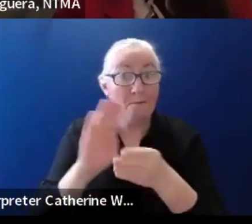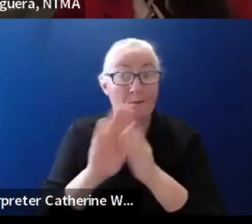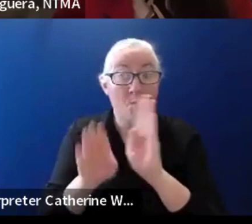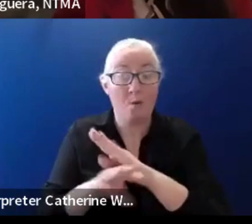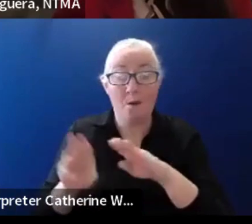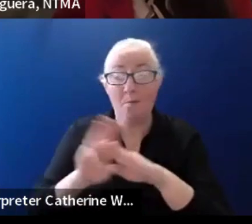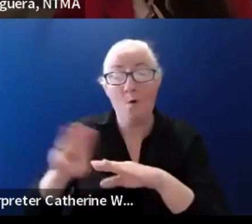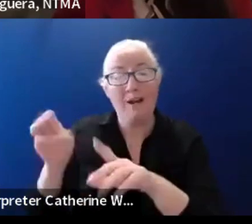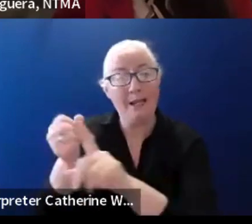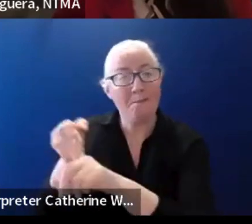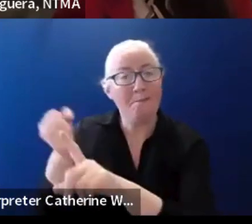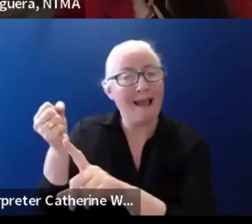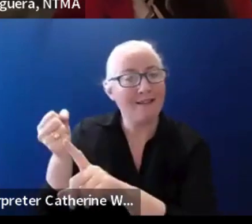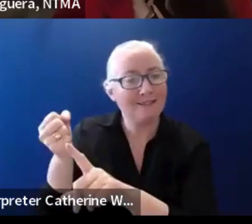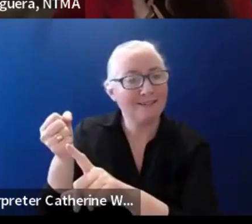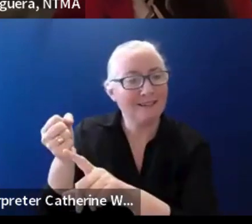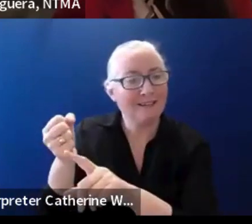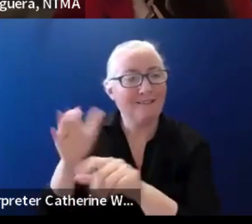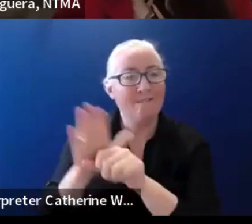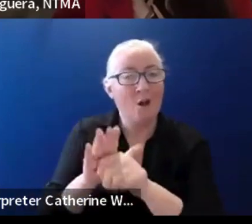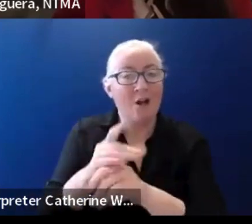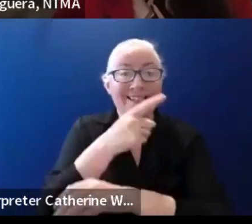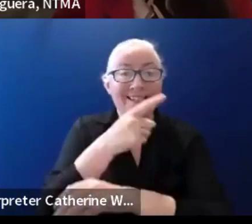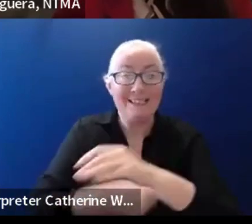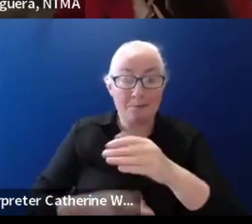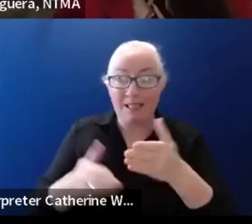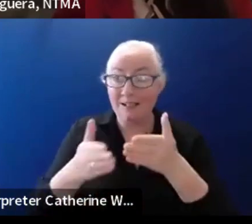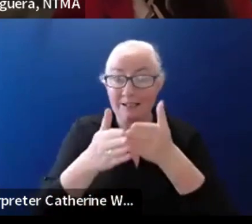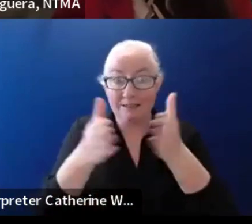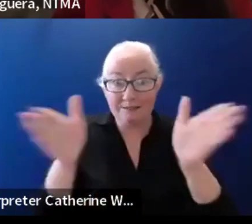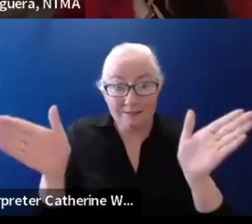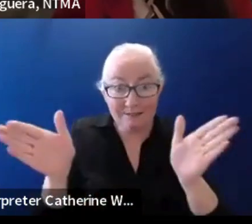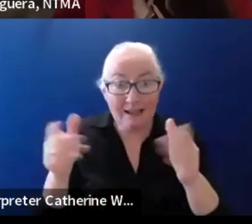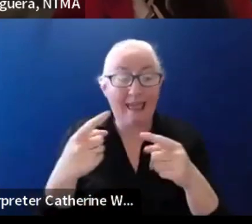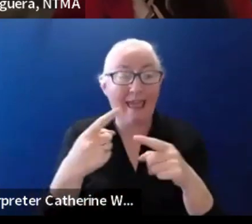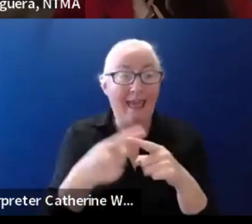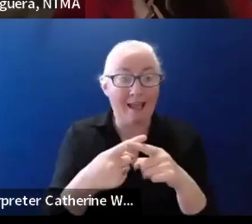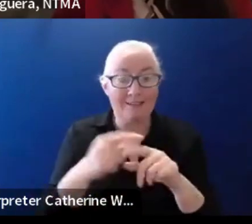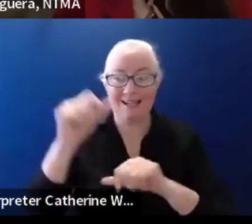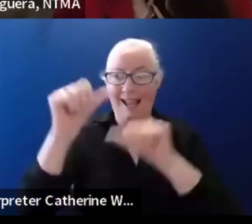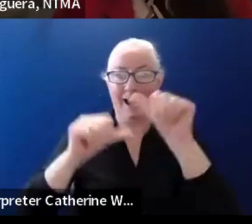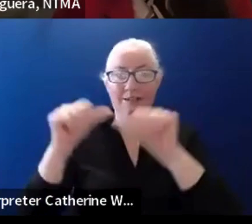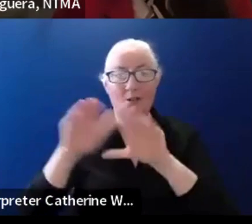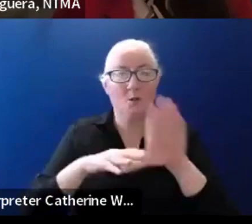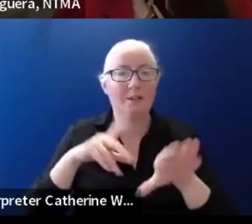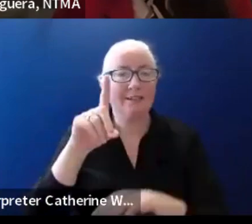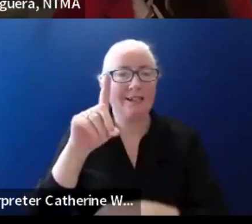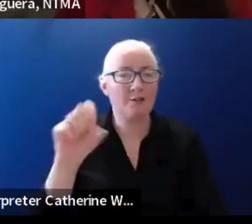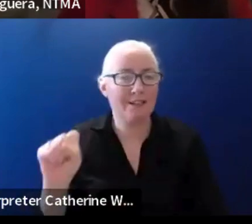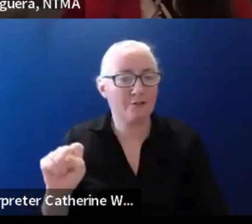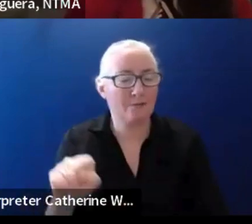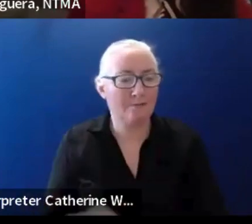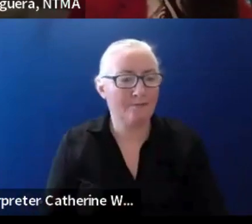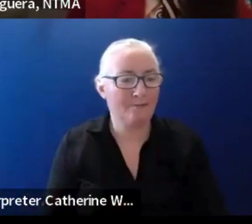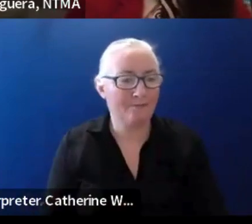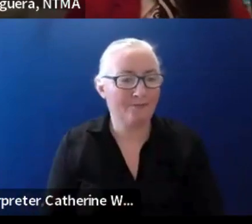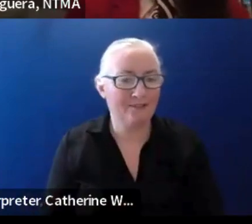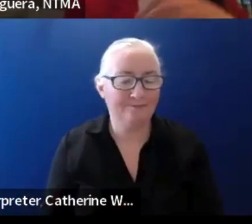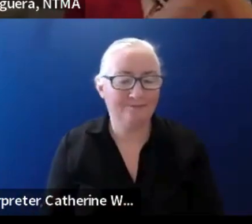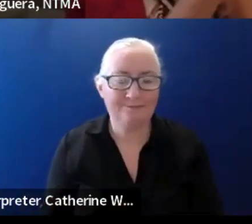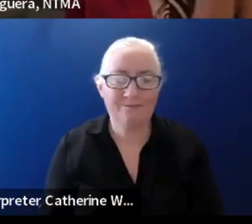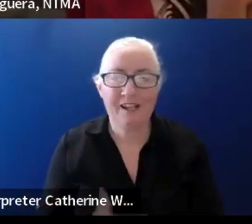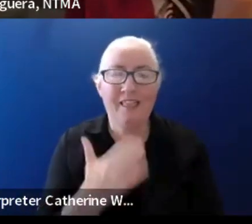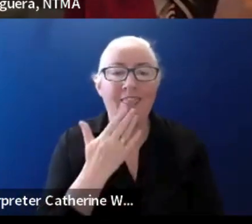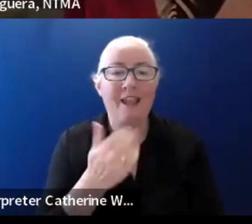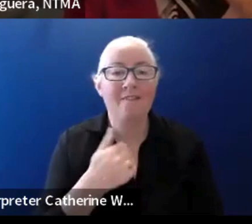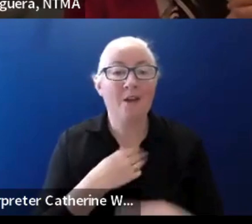of, you know, disability in the wider space, but also obviously with adults with Down syndrome. So. Thank you very